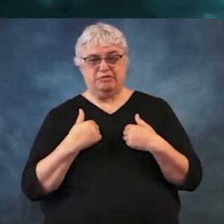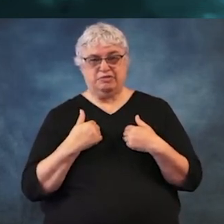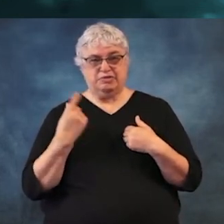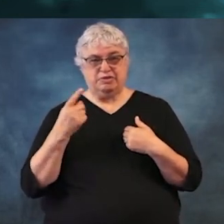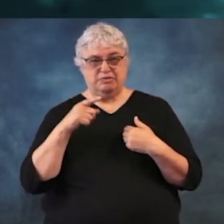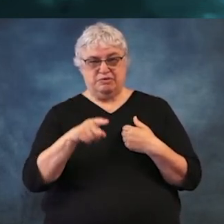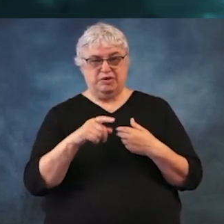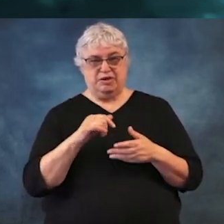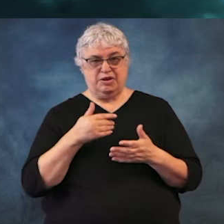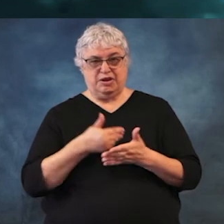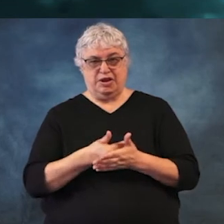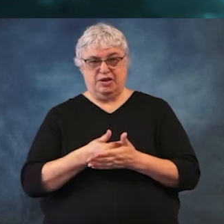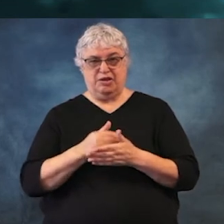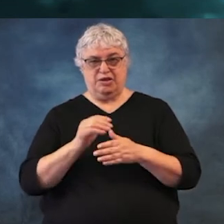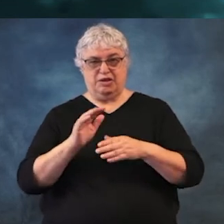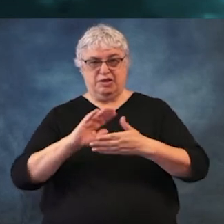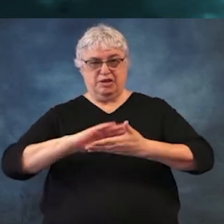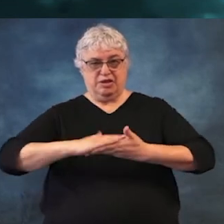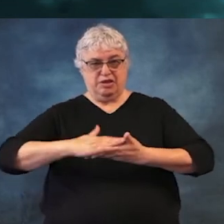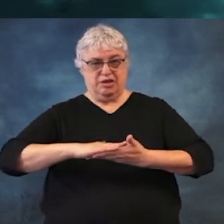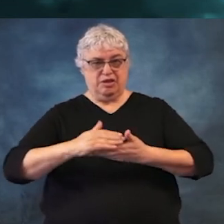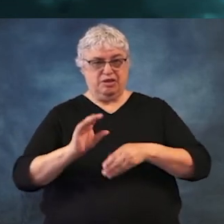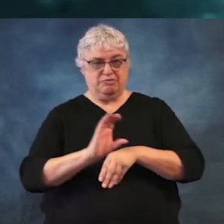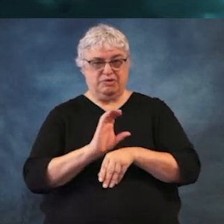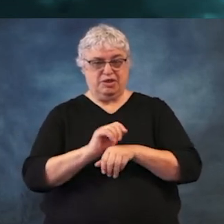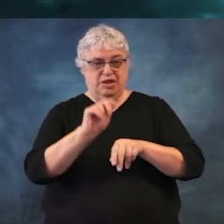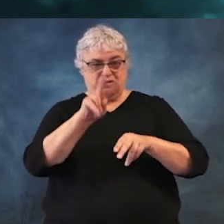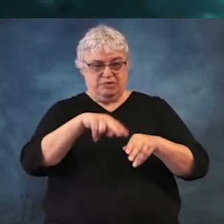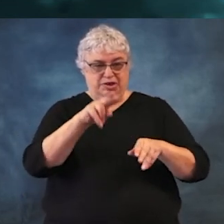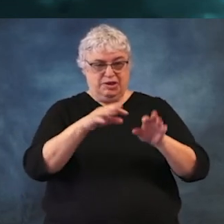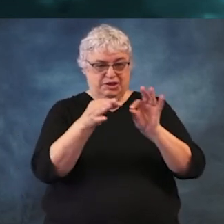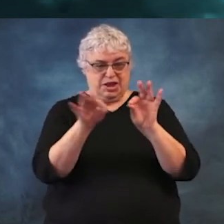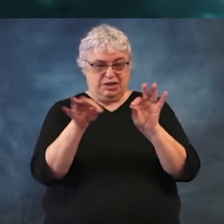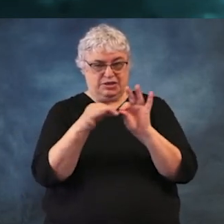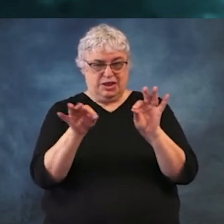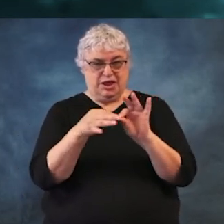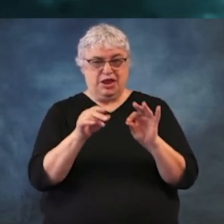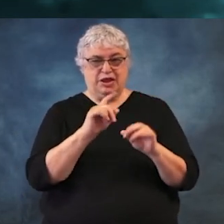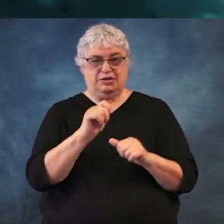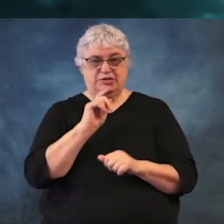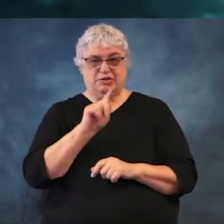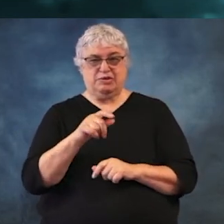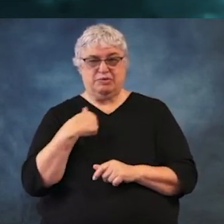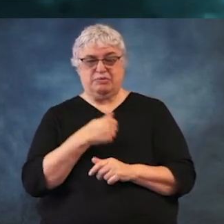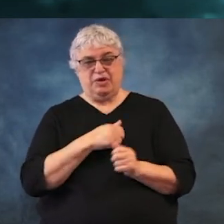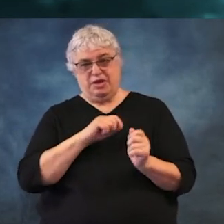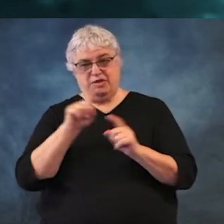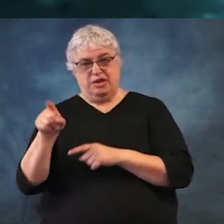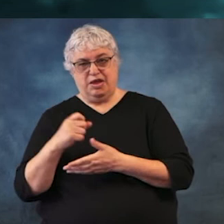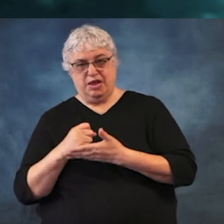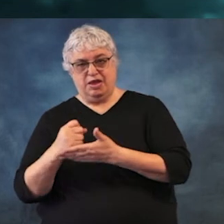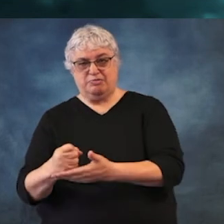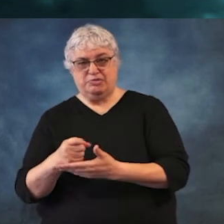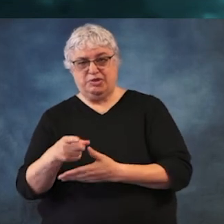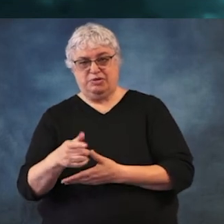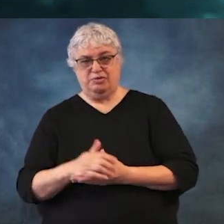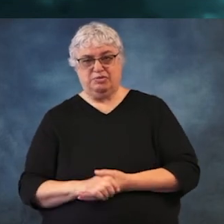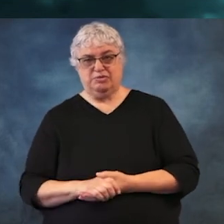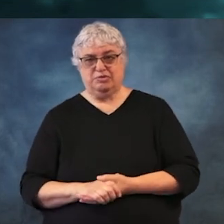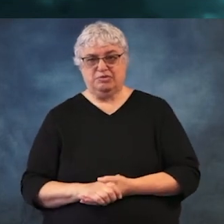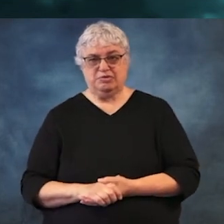somebody right there by the computer, and they can read the text and say, okay, we'll have somebody out there to you right